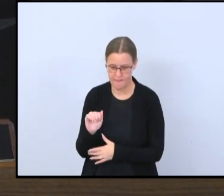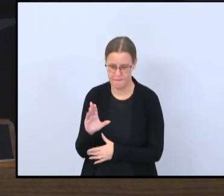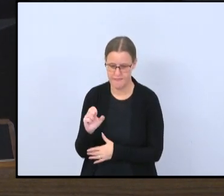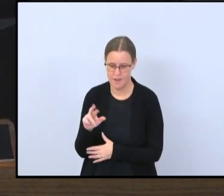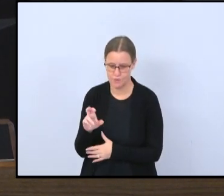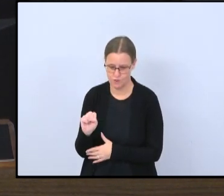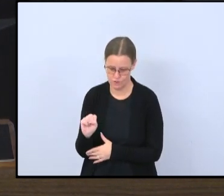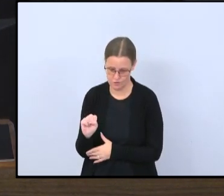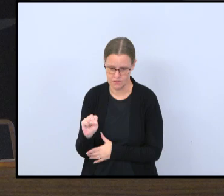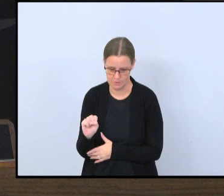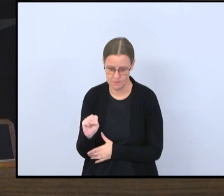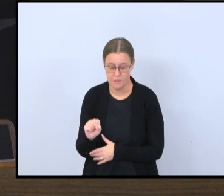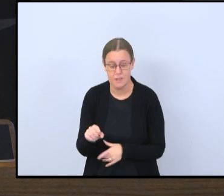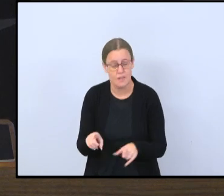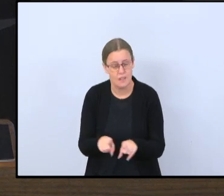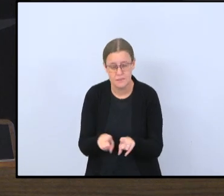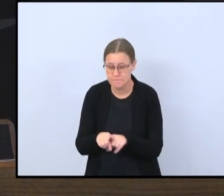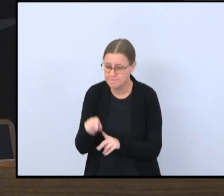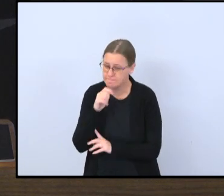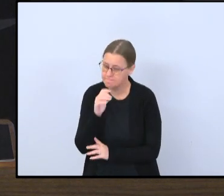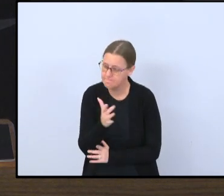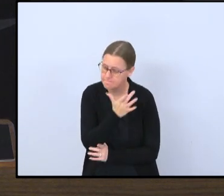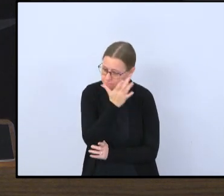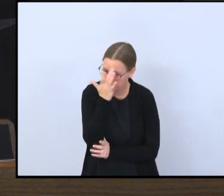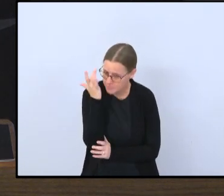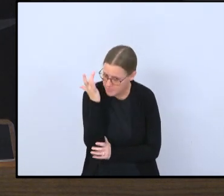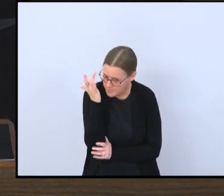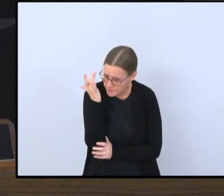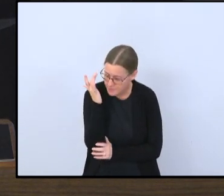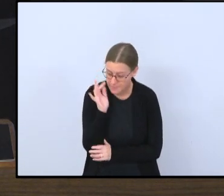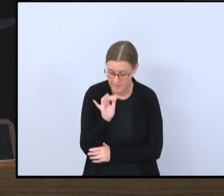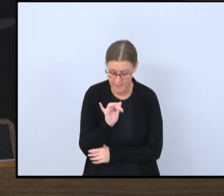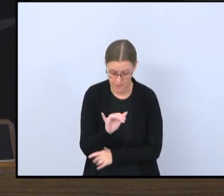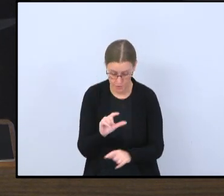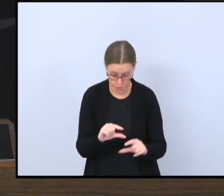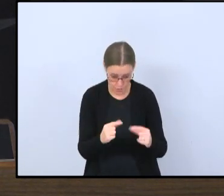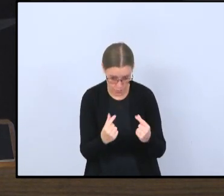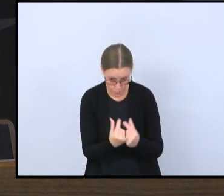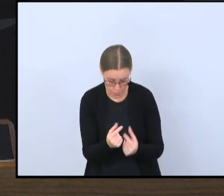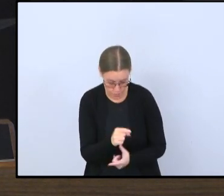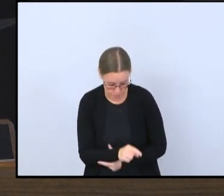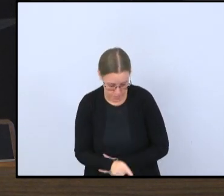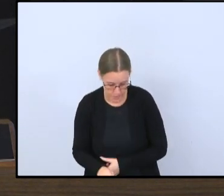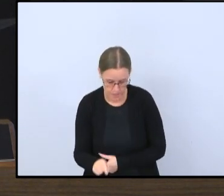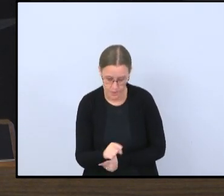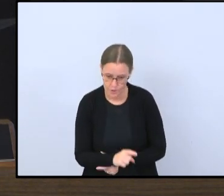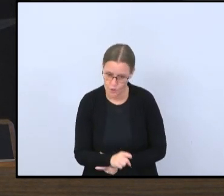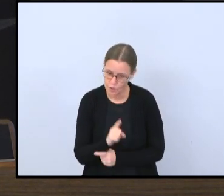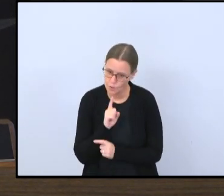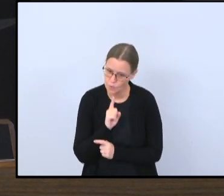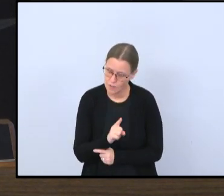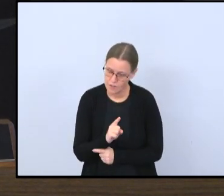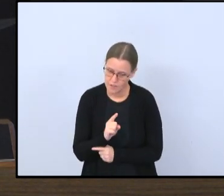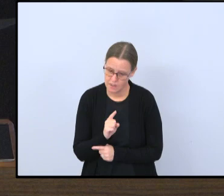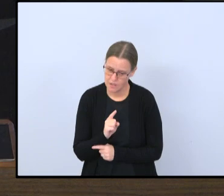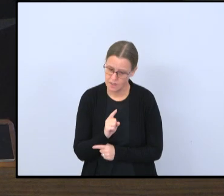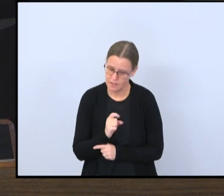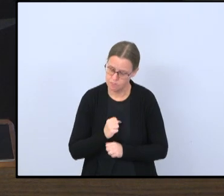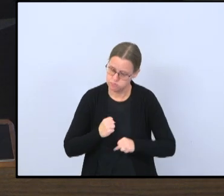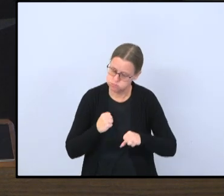Let's not also forget, please, that the same groups who fought so